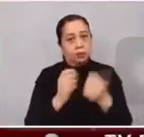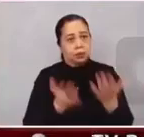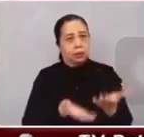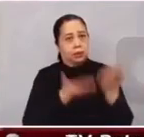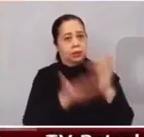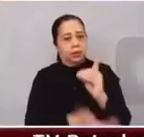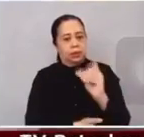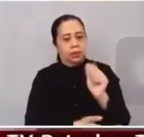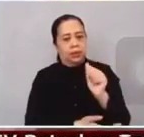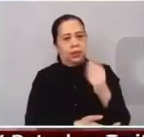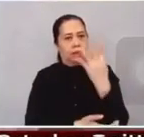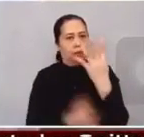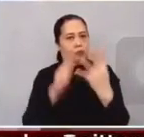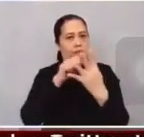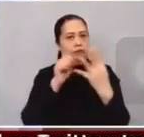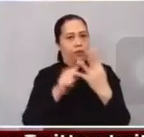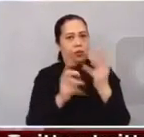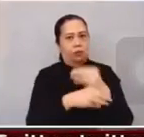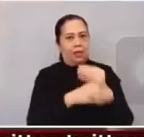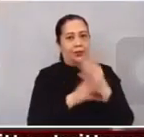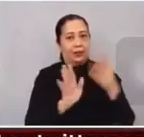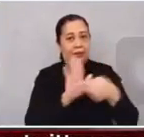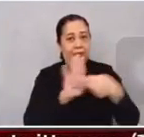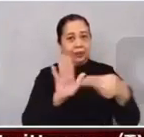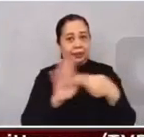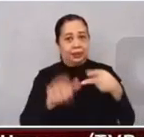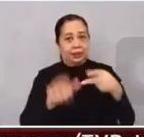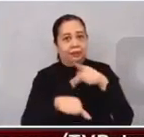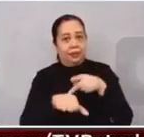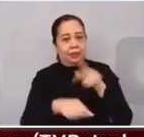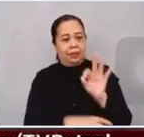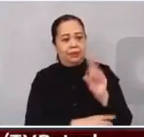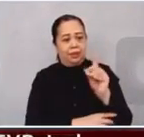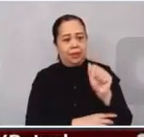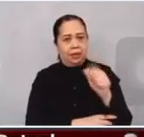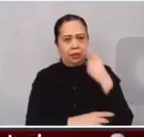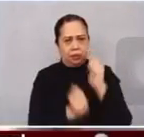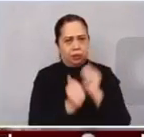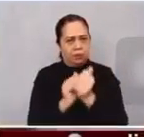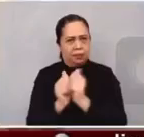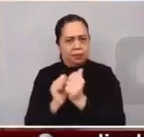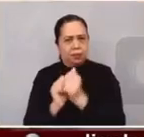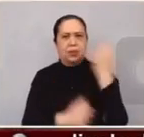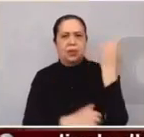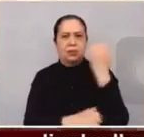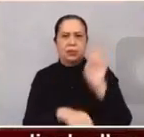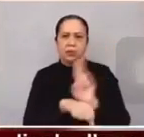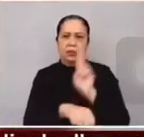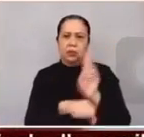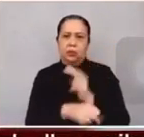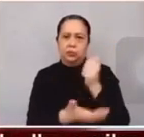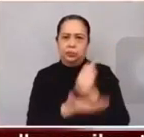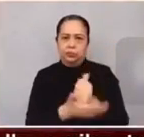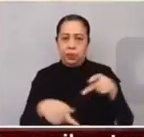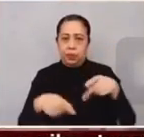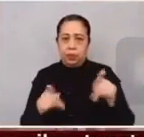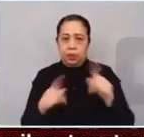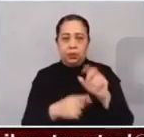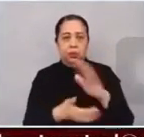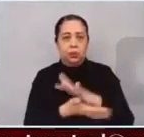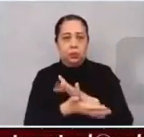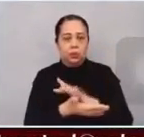na COVID vaccine manufacturers sa Philippine FDA para maamyendahan ang emergency use authorization ng COVID vaccines